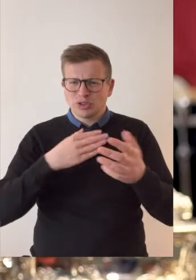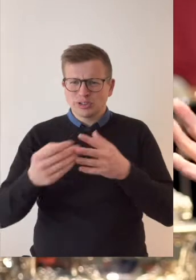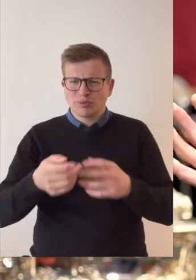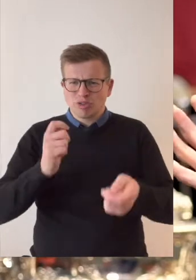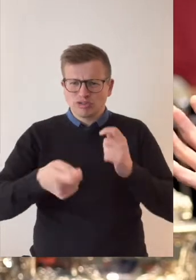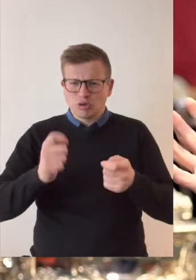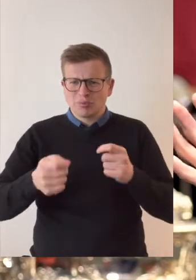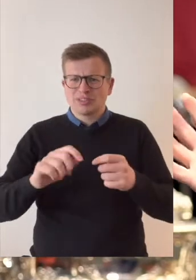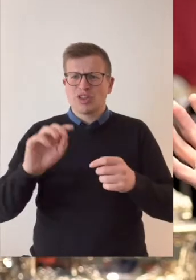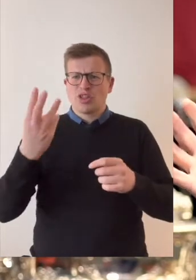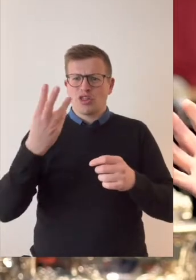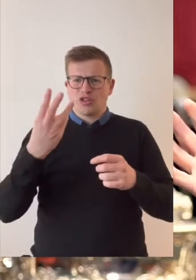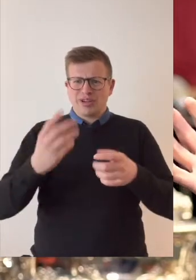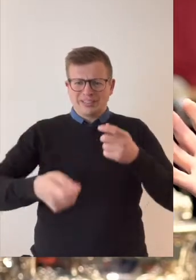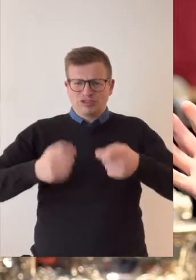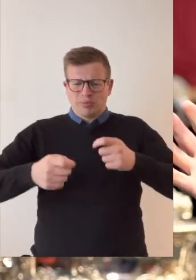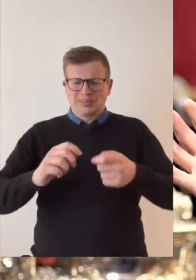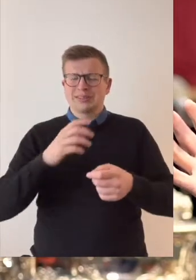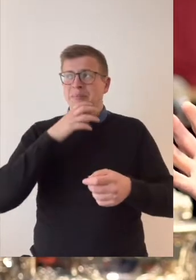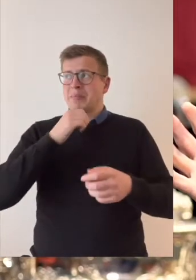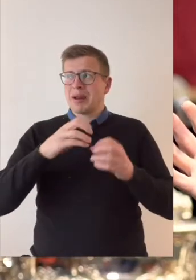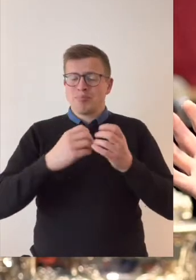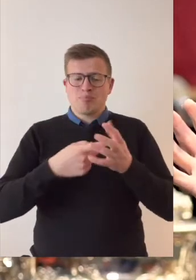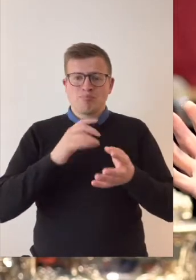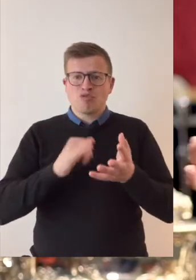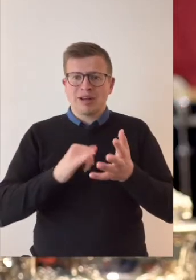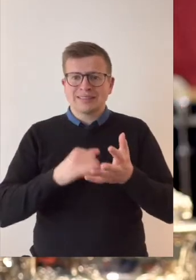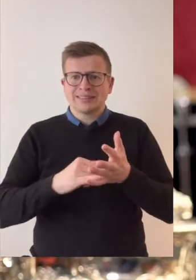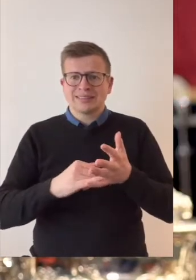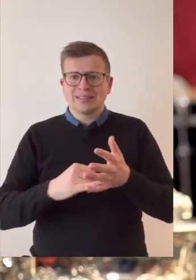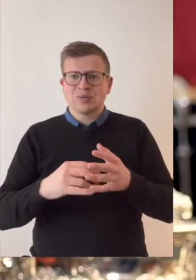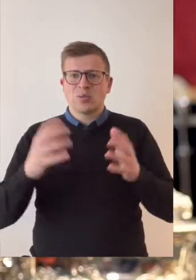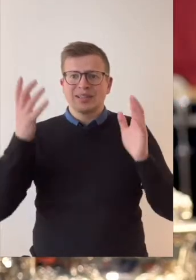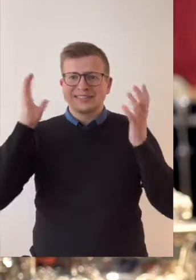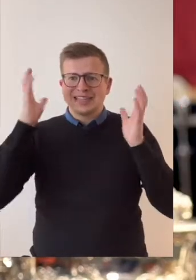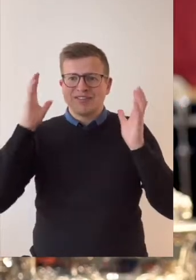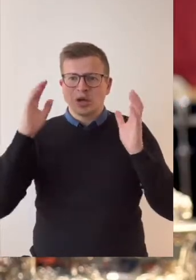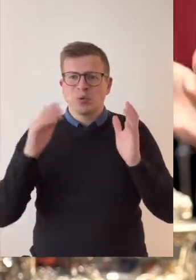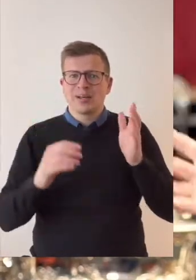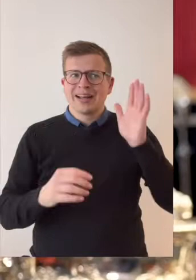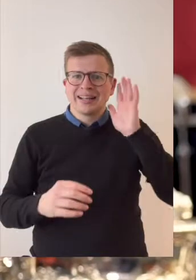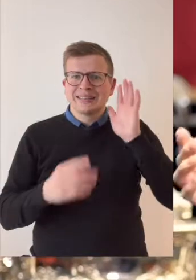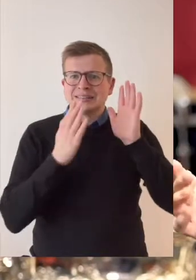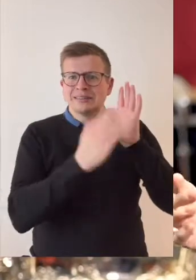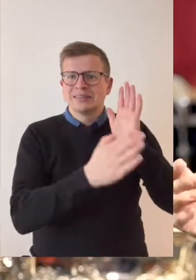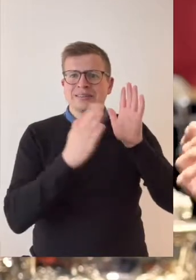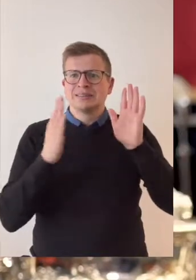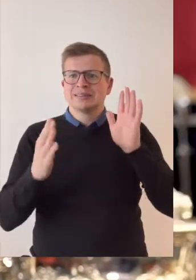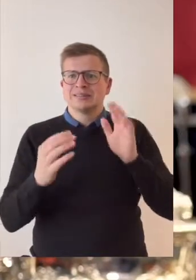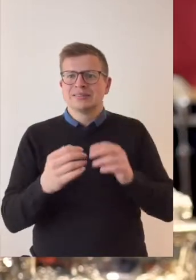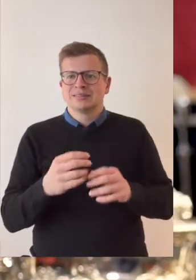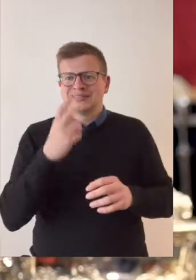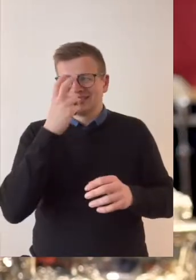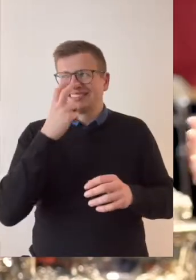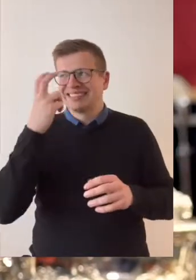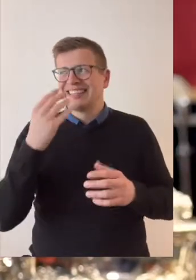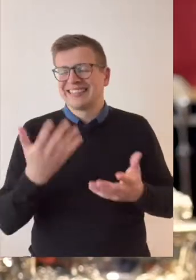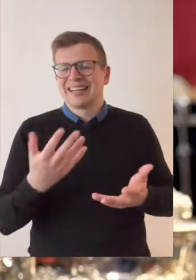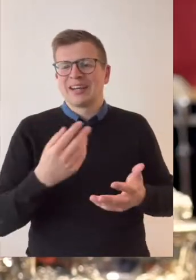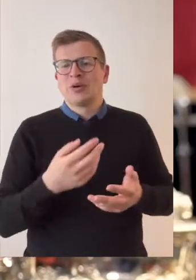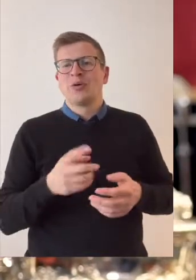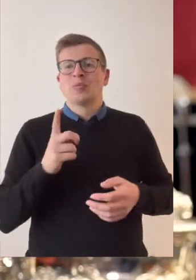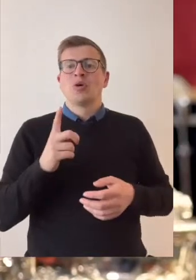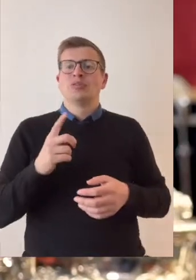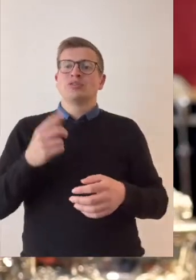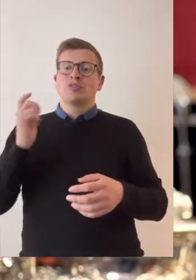sorting the drums out, the three drummers, Men of Brass, with the stereo. When you listen to it, they're going, it's dated now, isn't